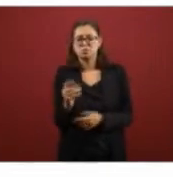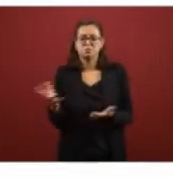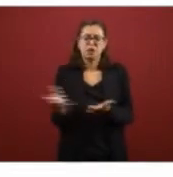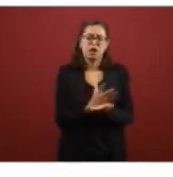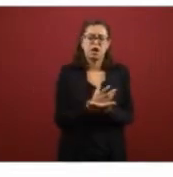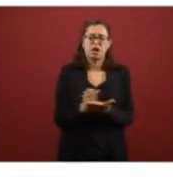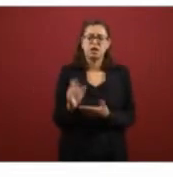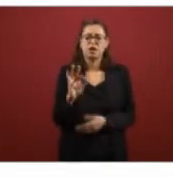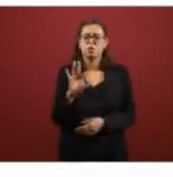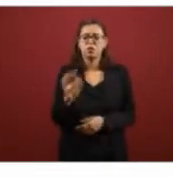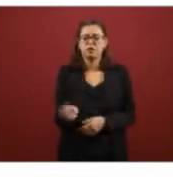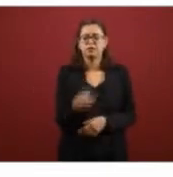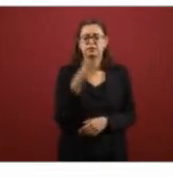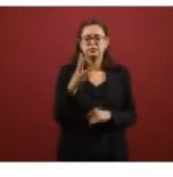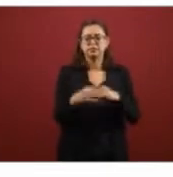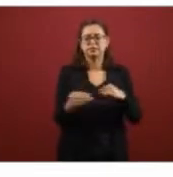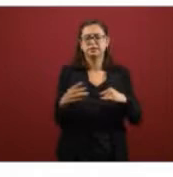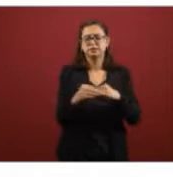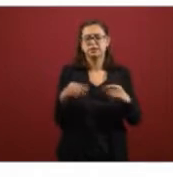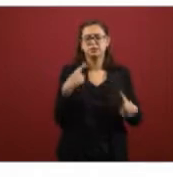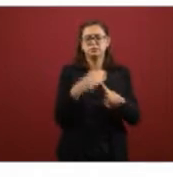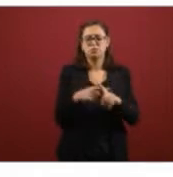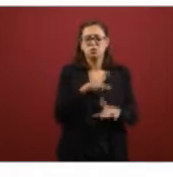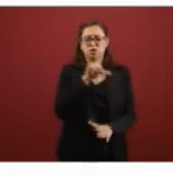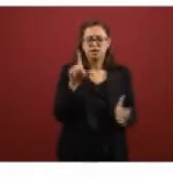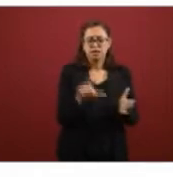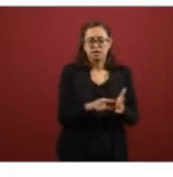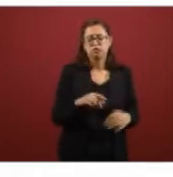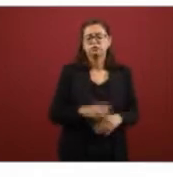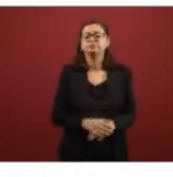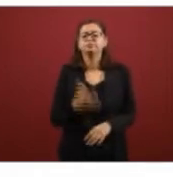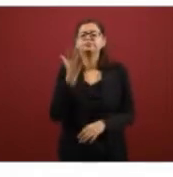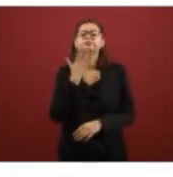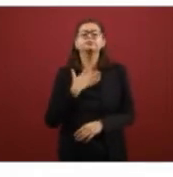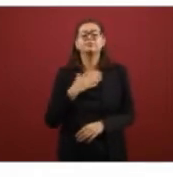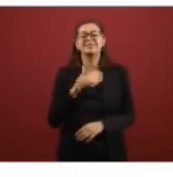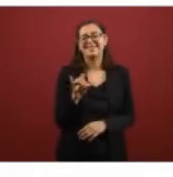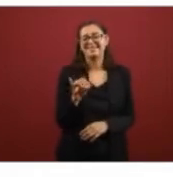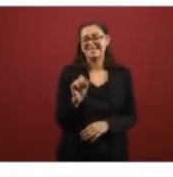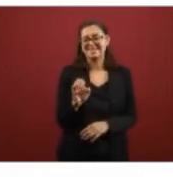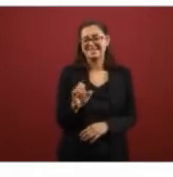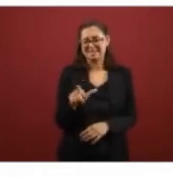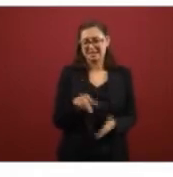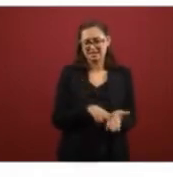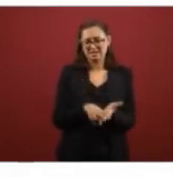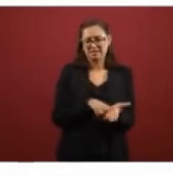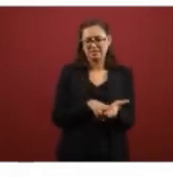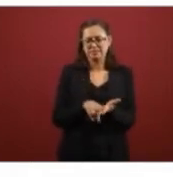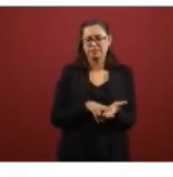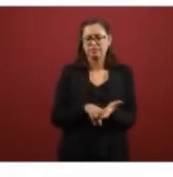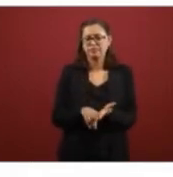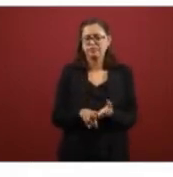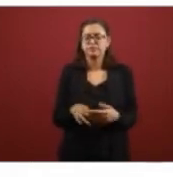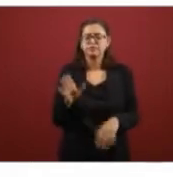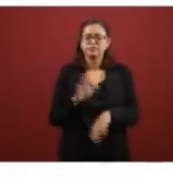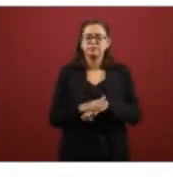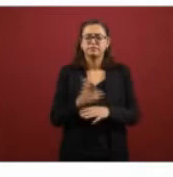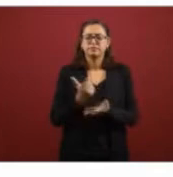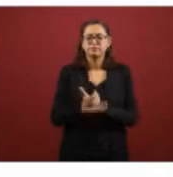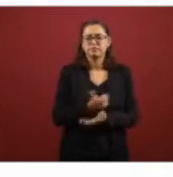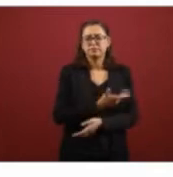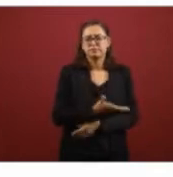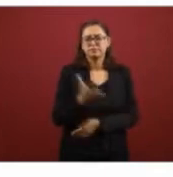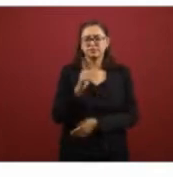a margin of 43 cents per liter. And diesel was higher